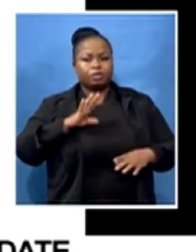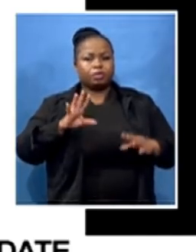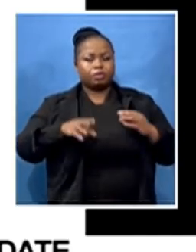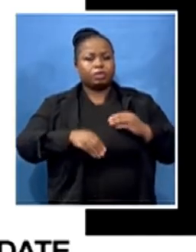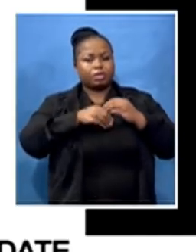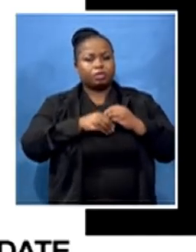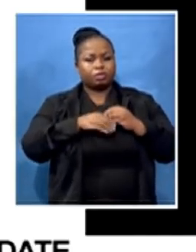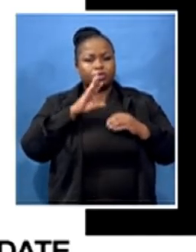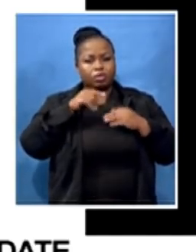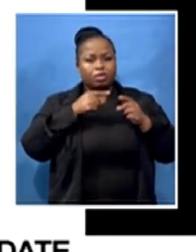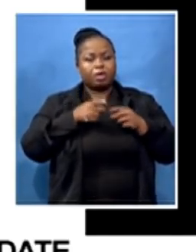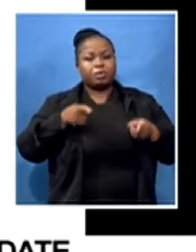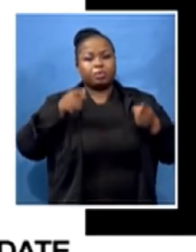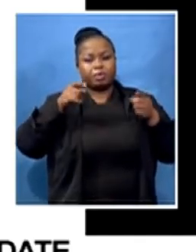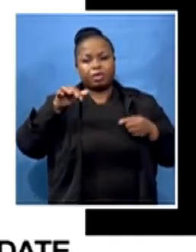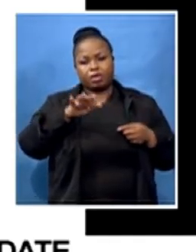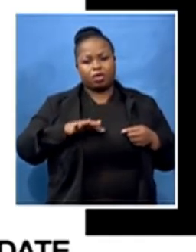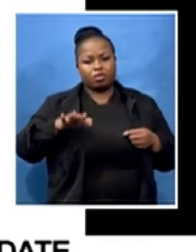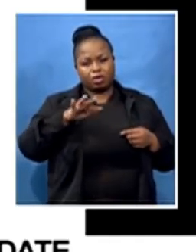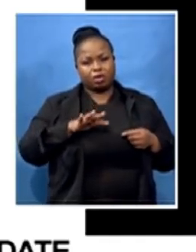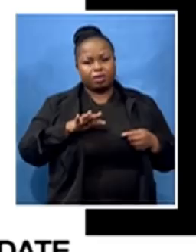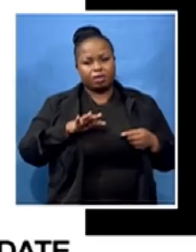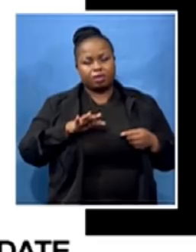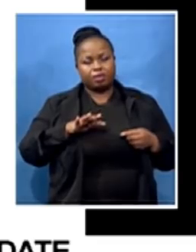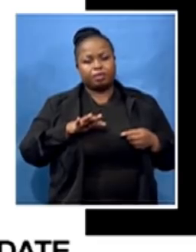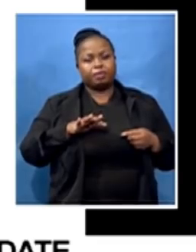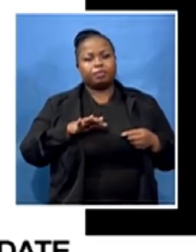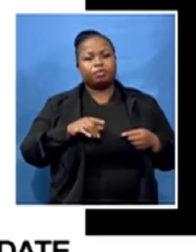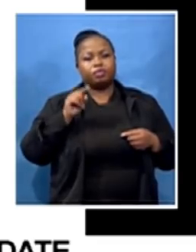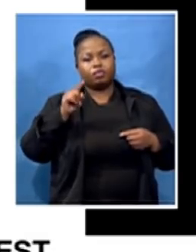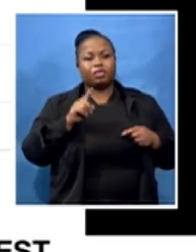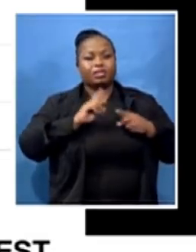to the levels that you see. The next slide, please.